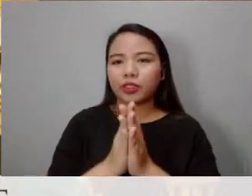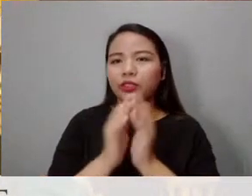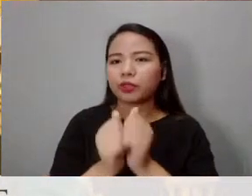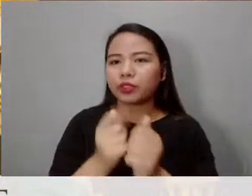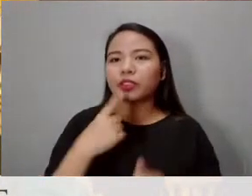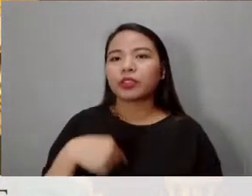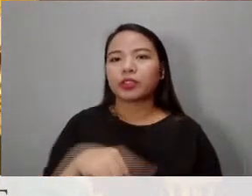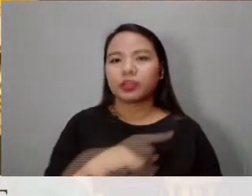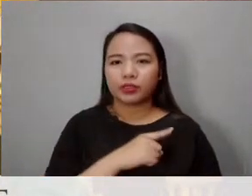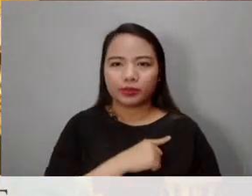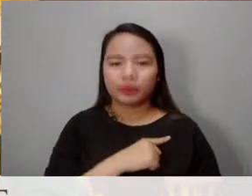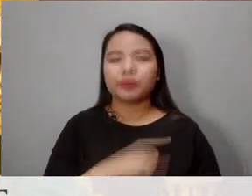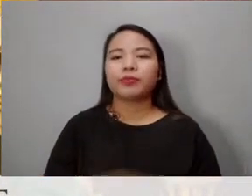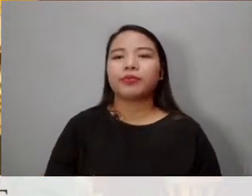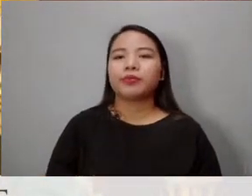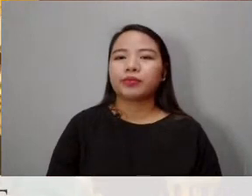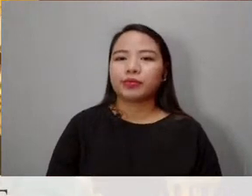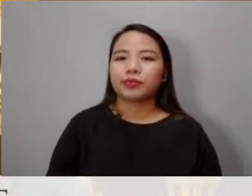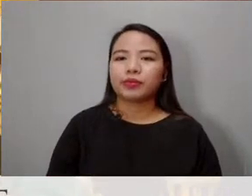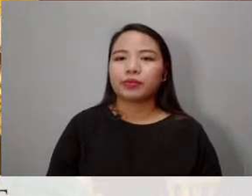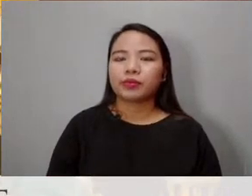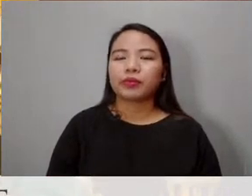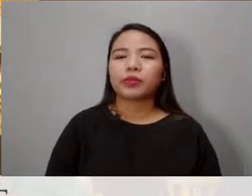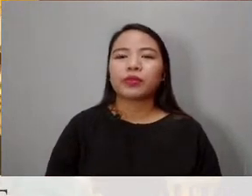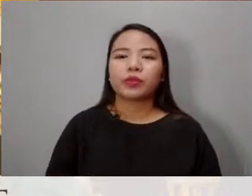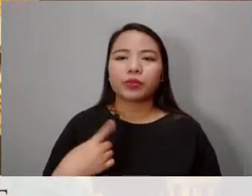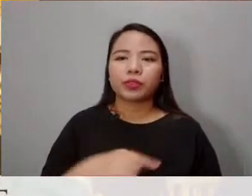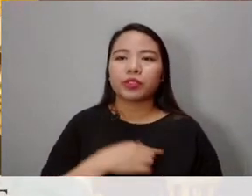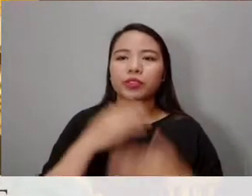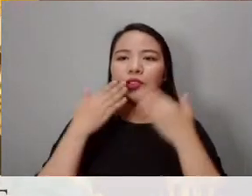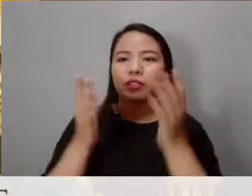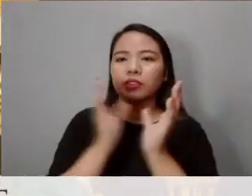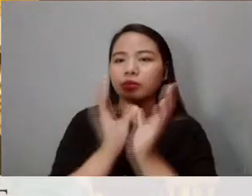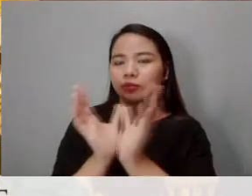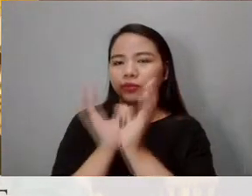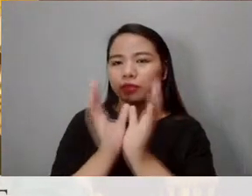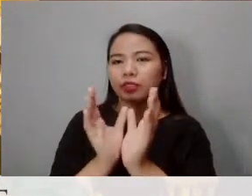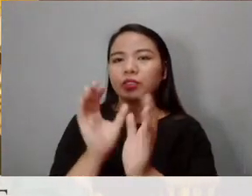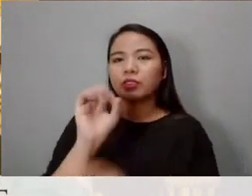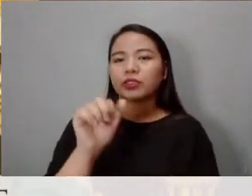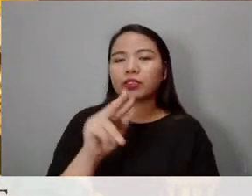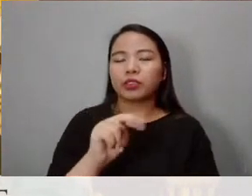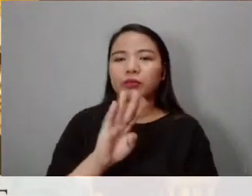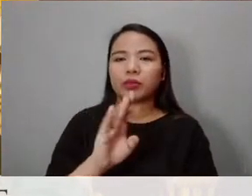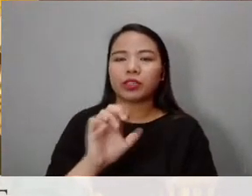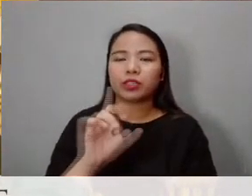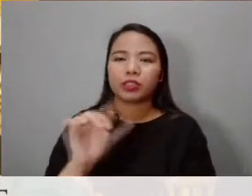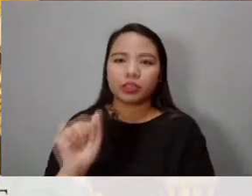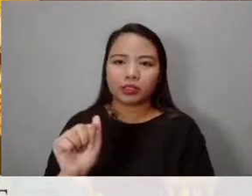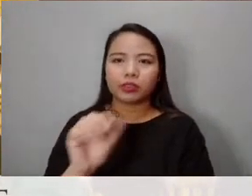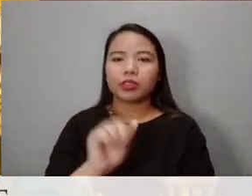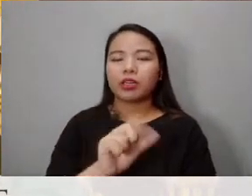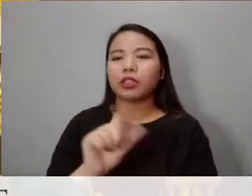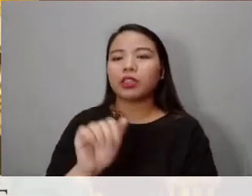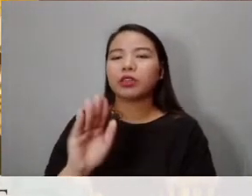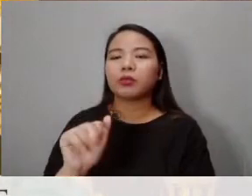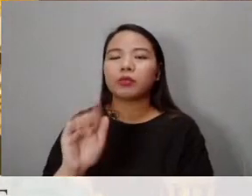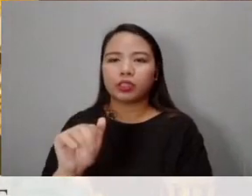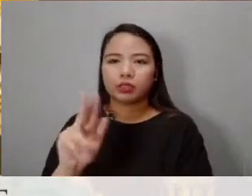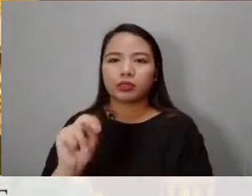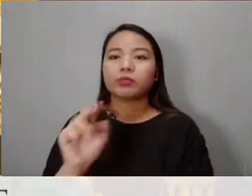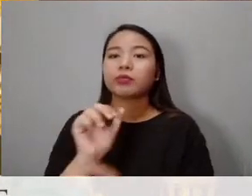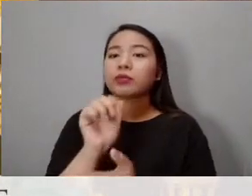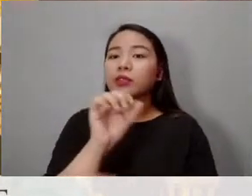streaming. We thank our communities in San Beda, Alabang, and San Beda University, Manila,